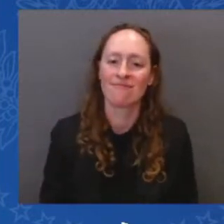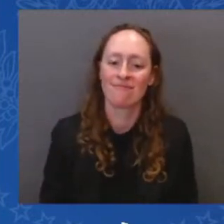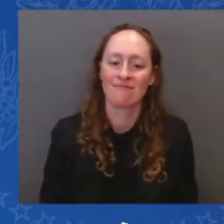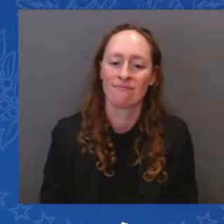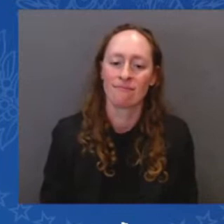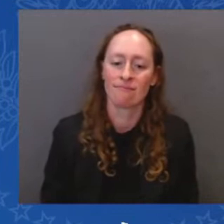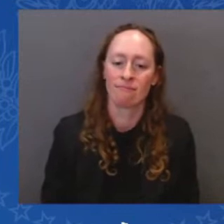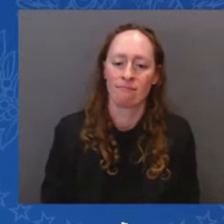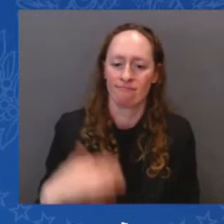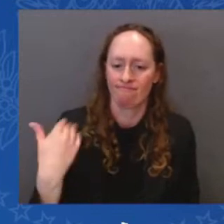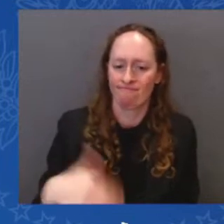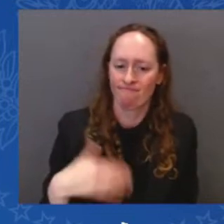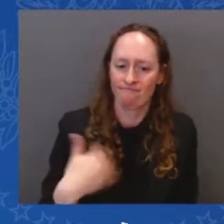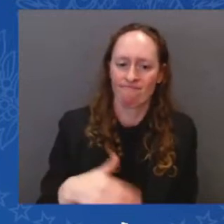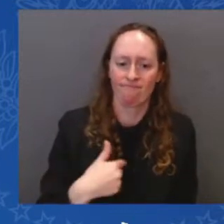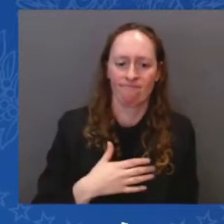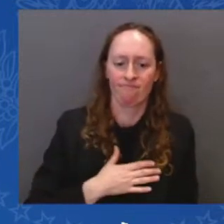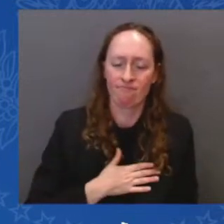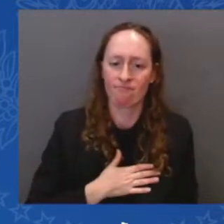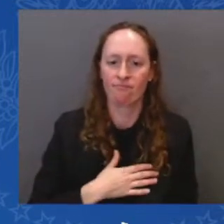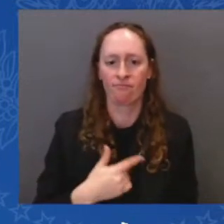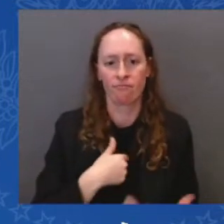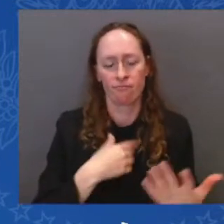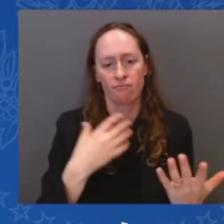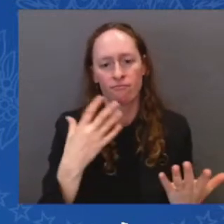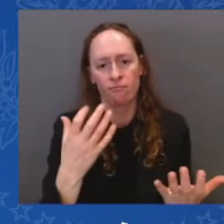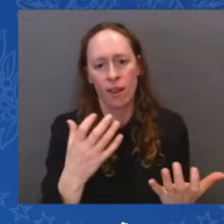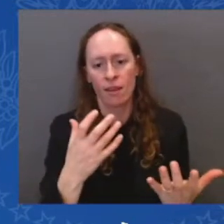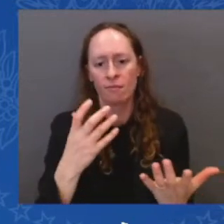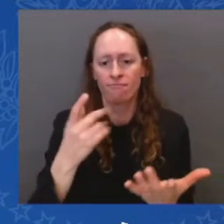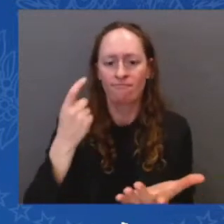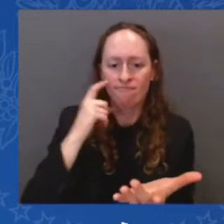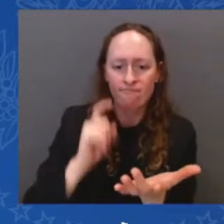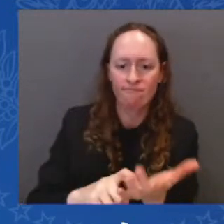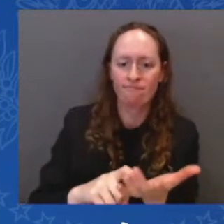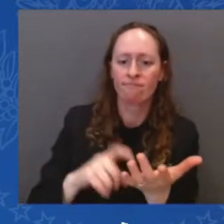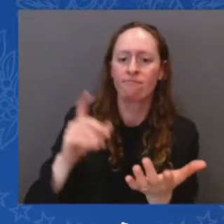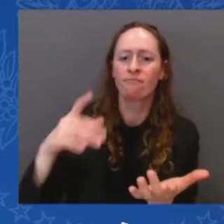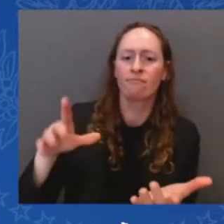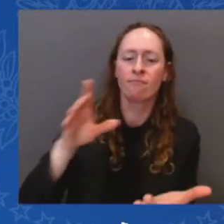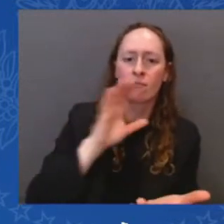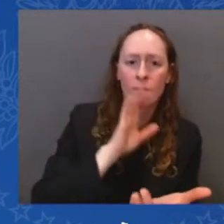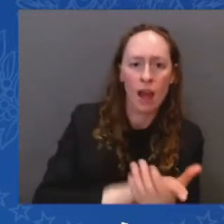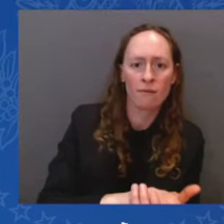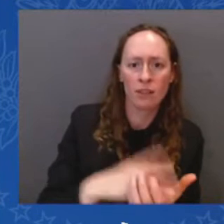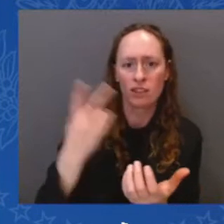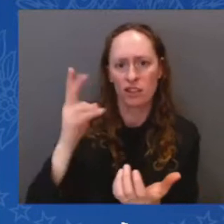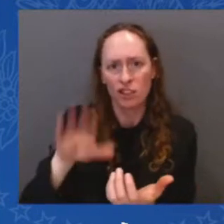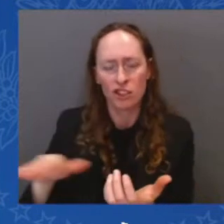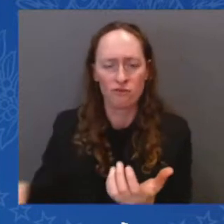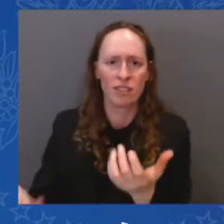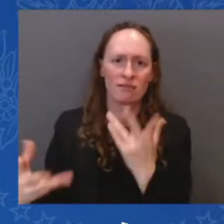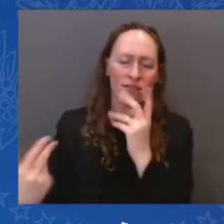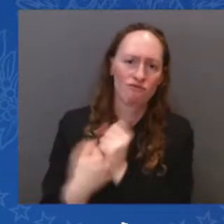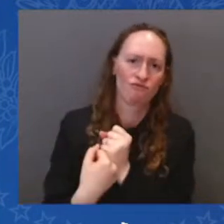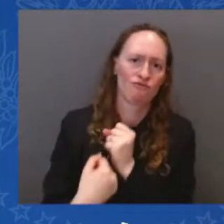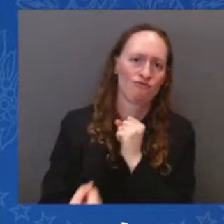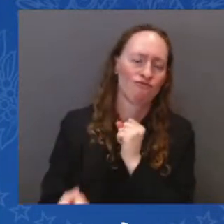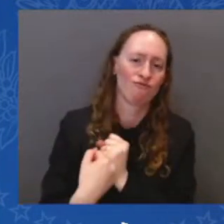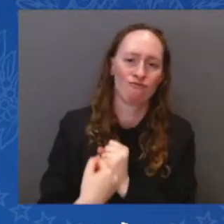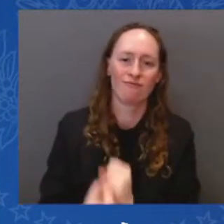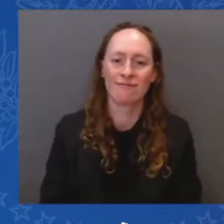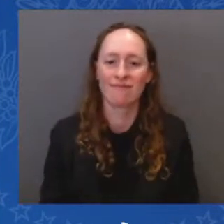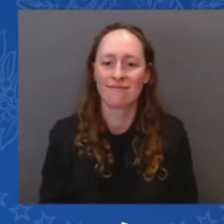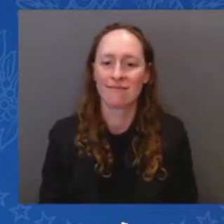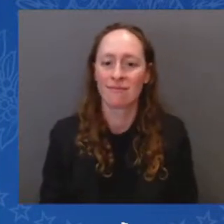Ross. Shireen has not only committed so much to our family, but she has become such a strong advocate for our military